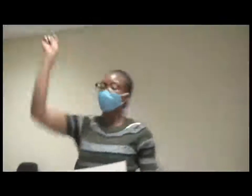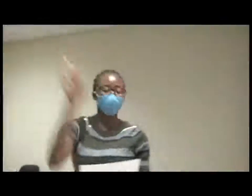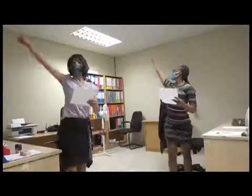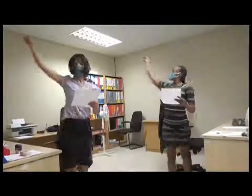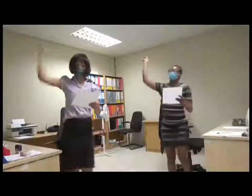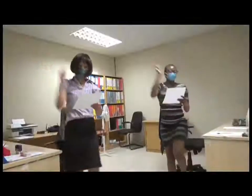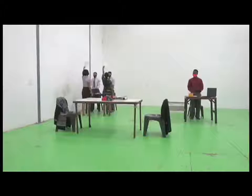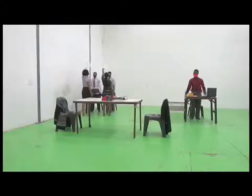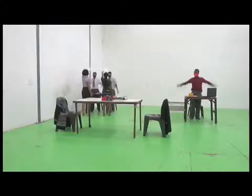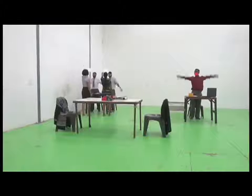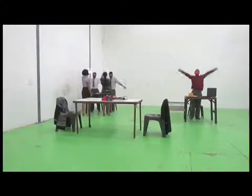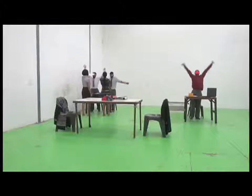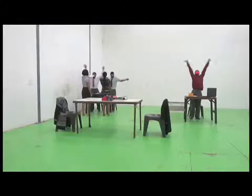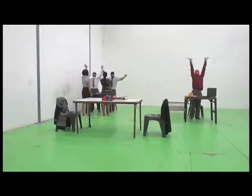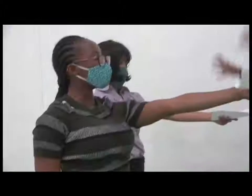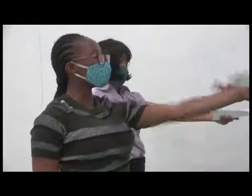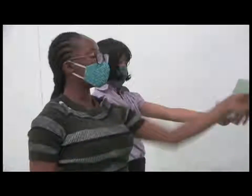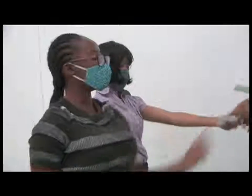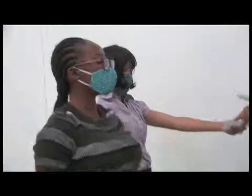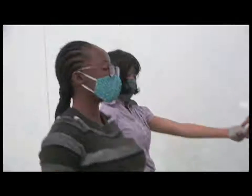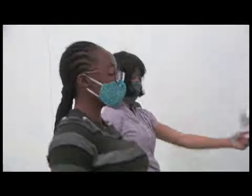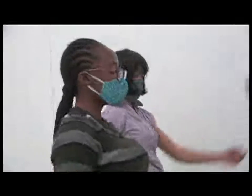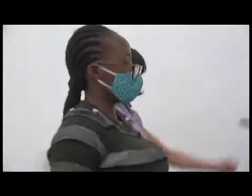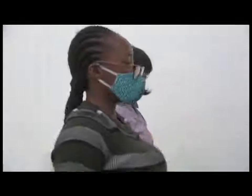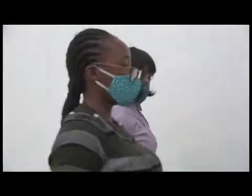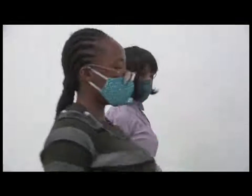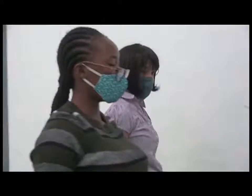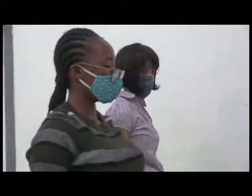were shielded in our homes.